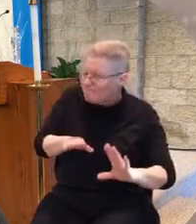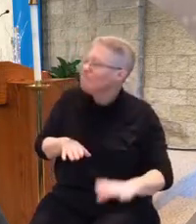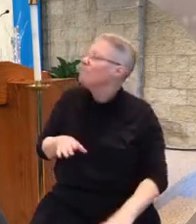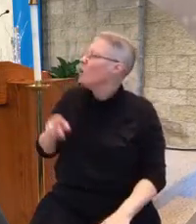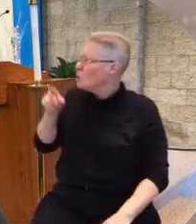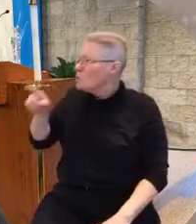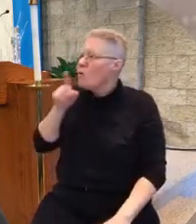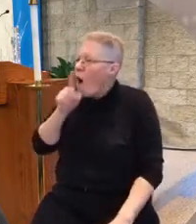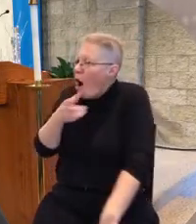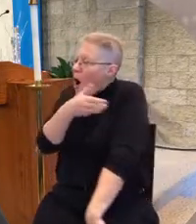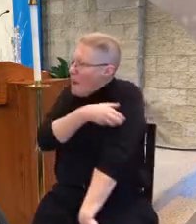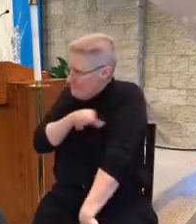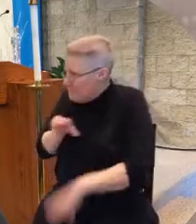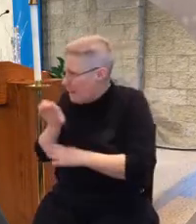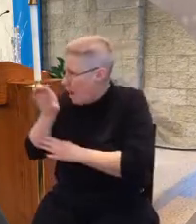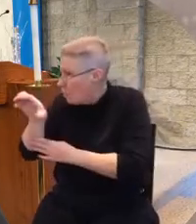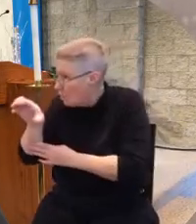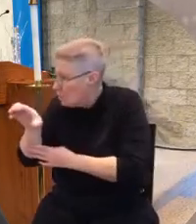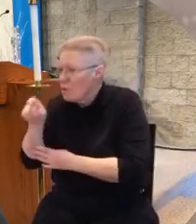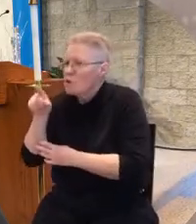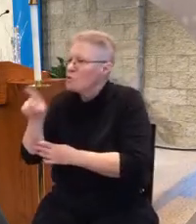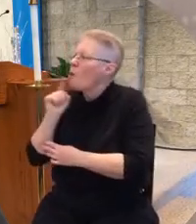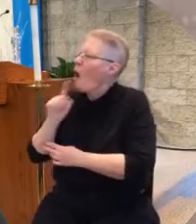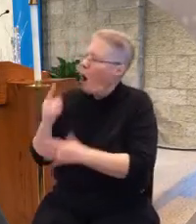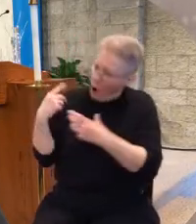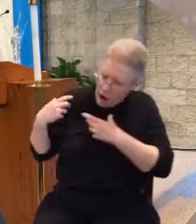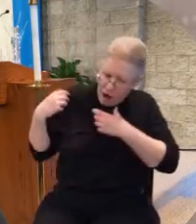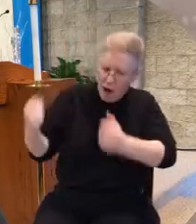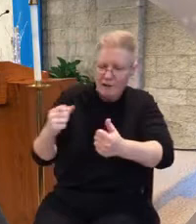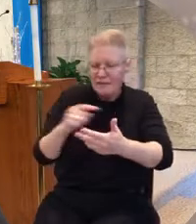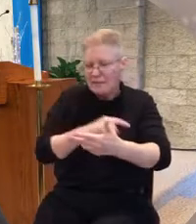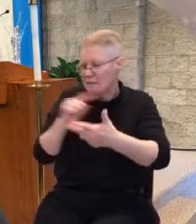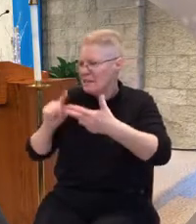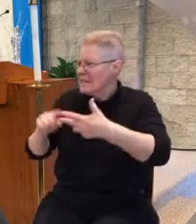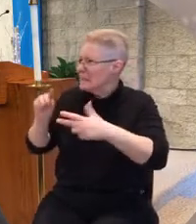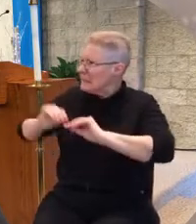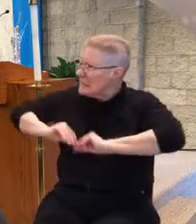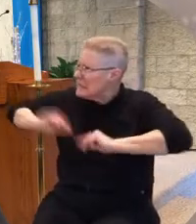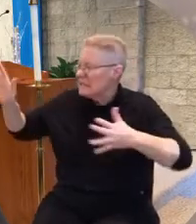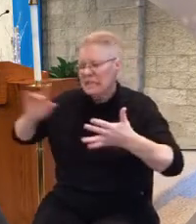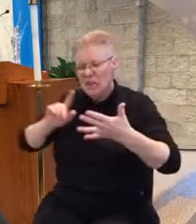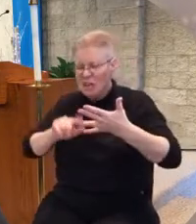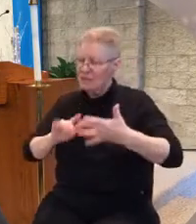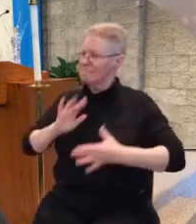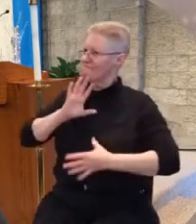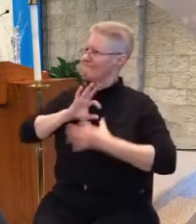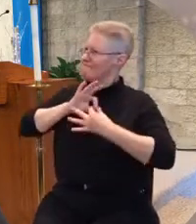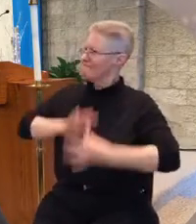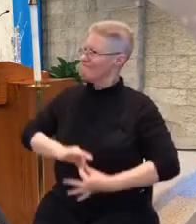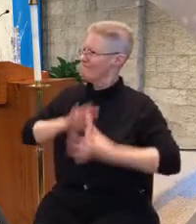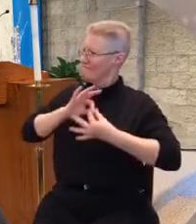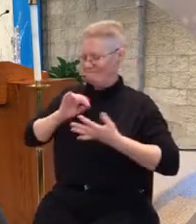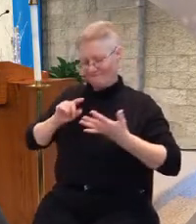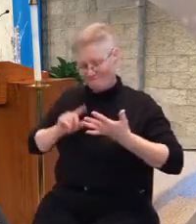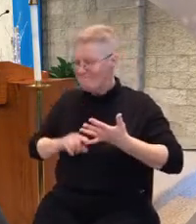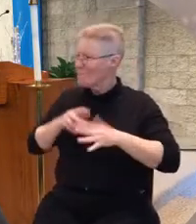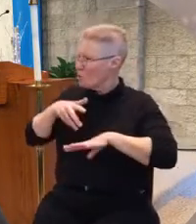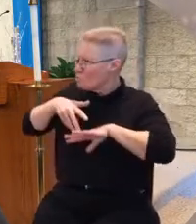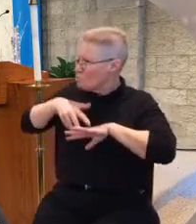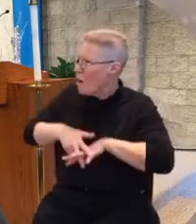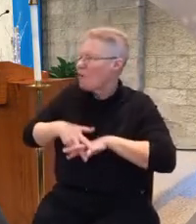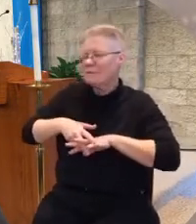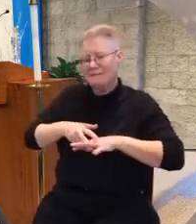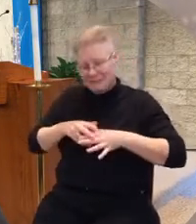empowered. Confident. Clear. Centered. Grounded.